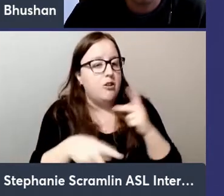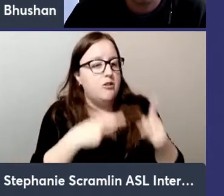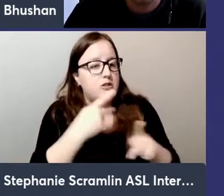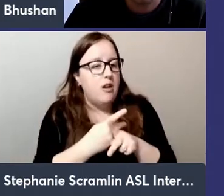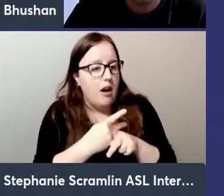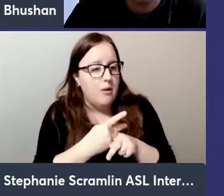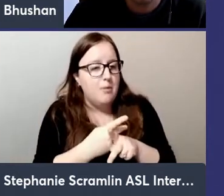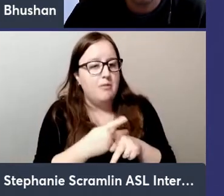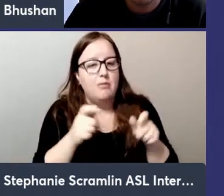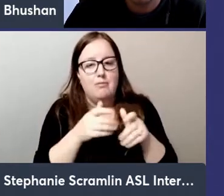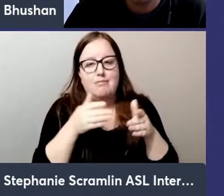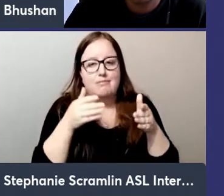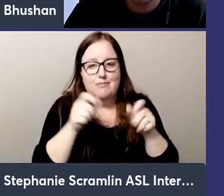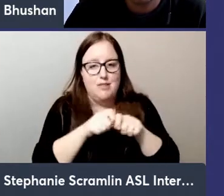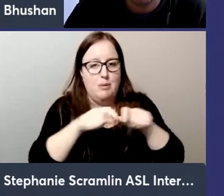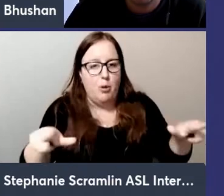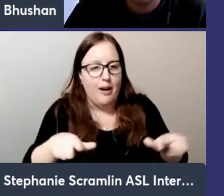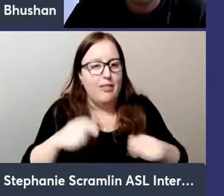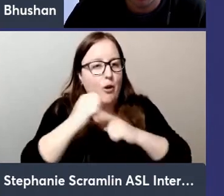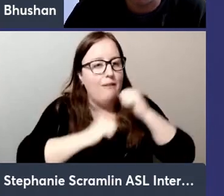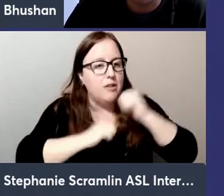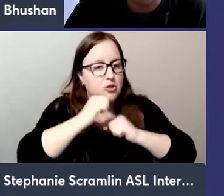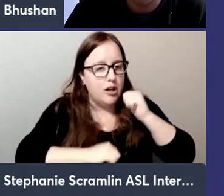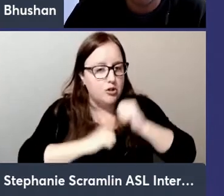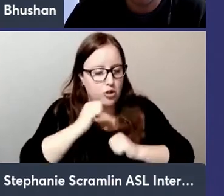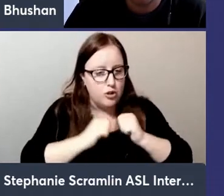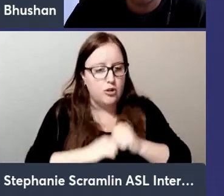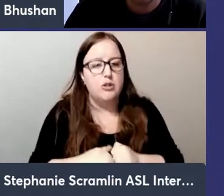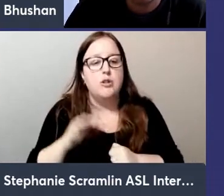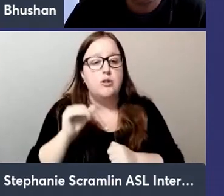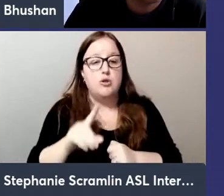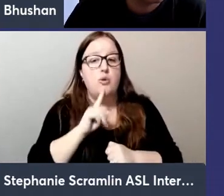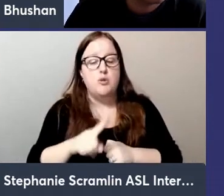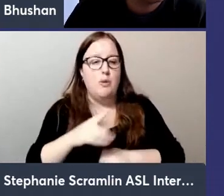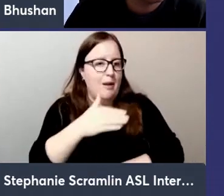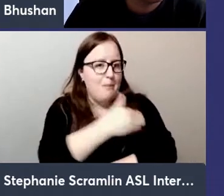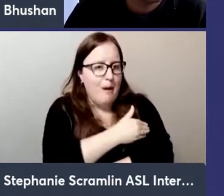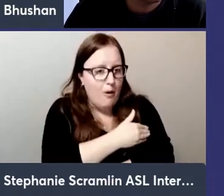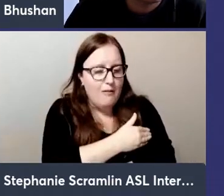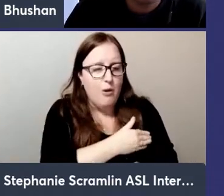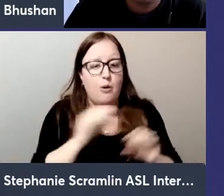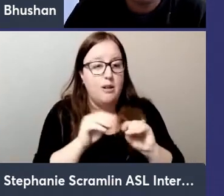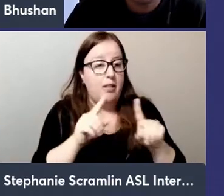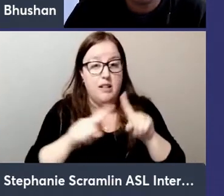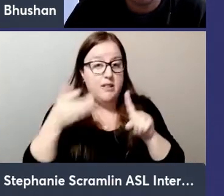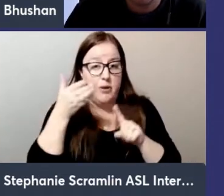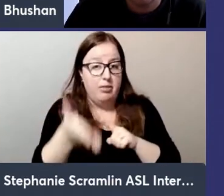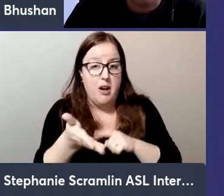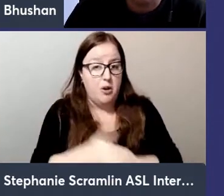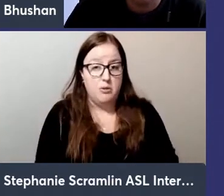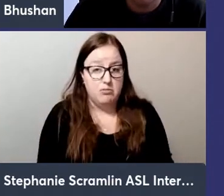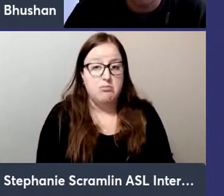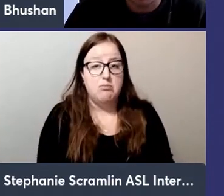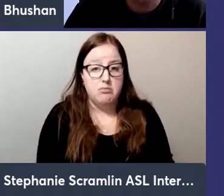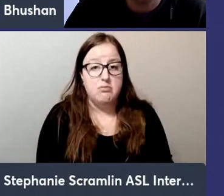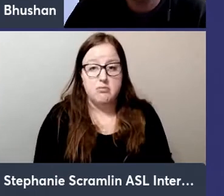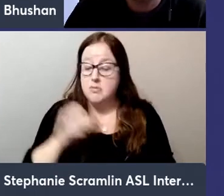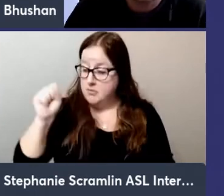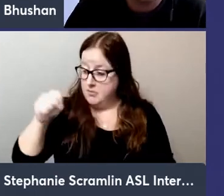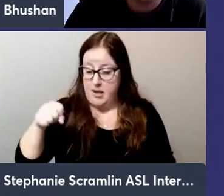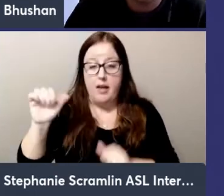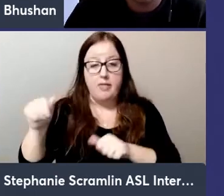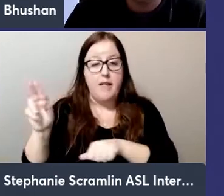of deploying their infrastructure. So infrastructure as code is super powerful. There's nothing different here. Yeah, they can